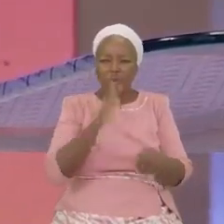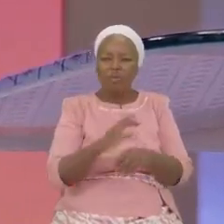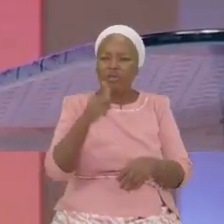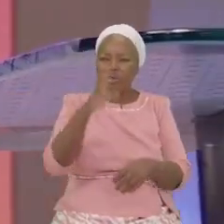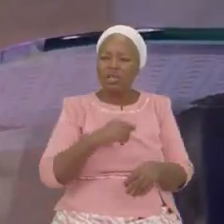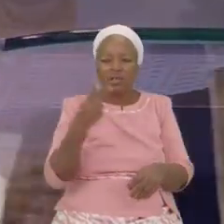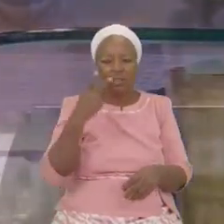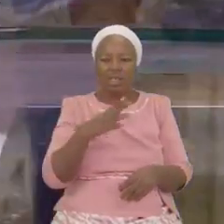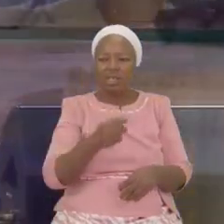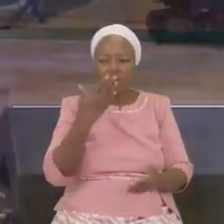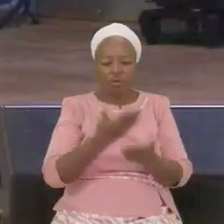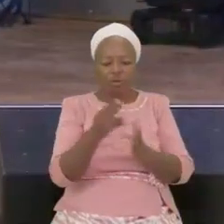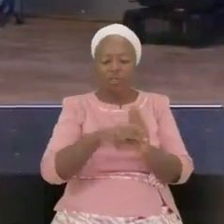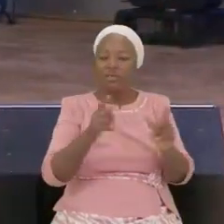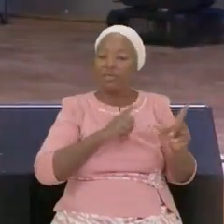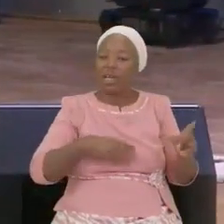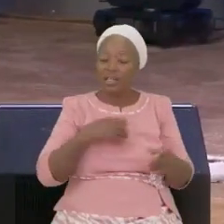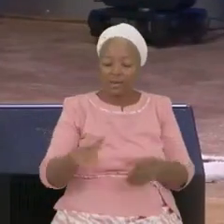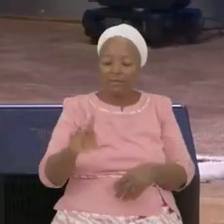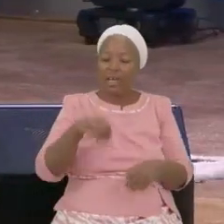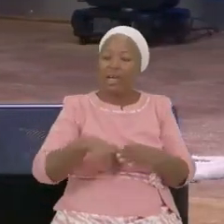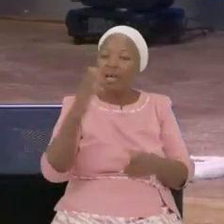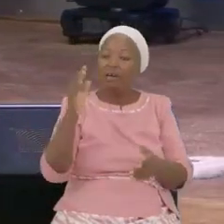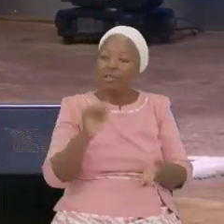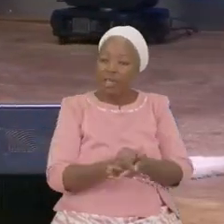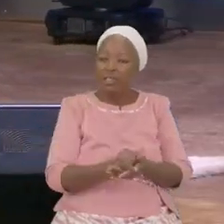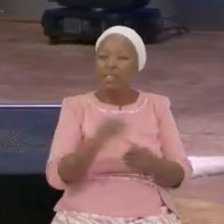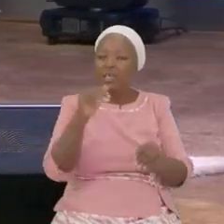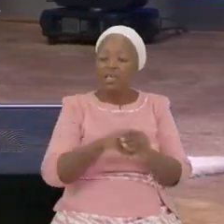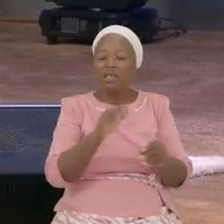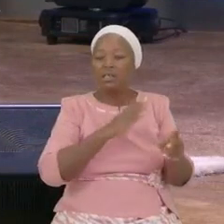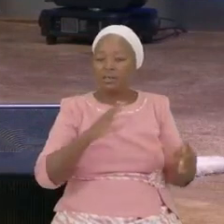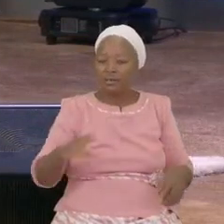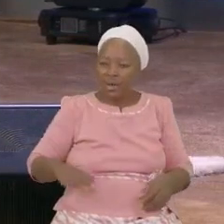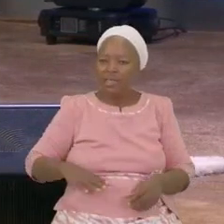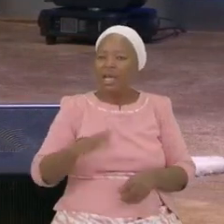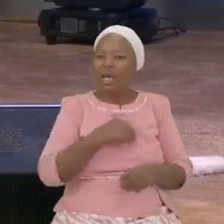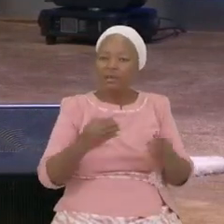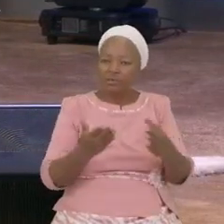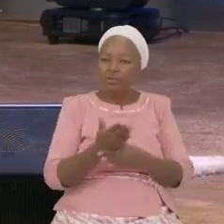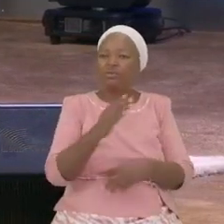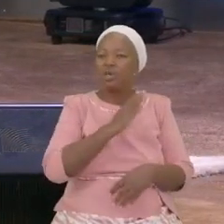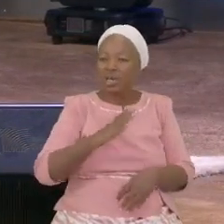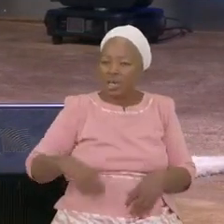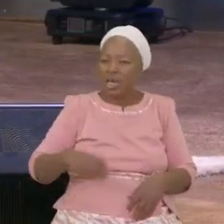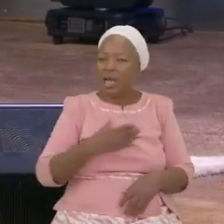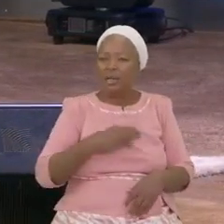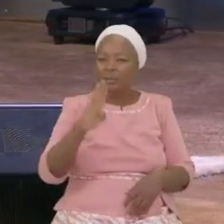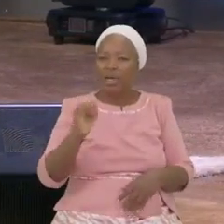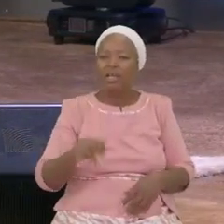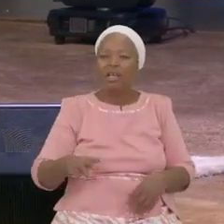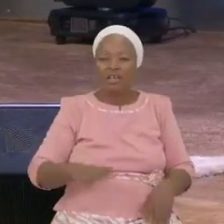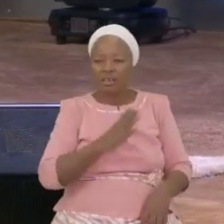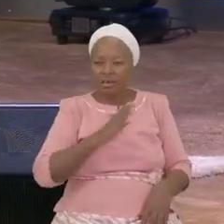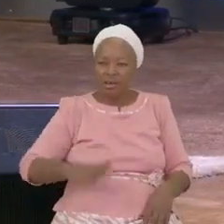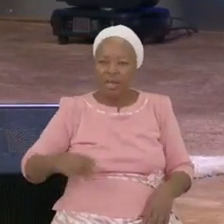goodness of the Lord and discover that in Christ and through Christ and by Christ we